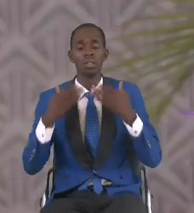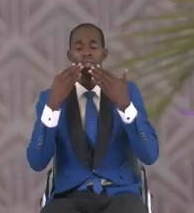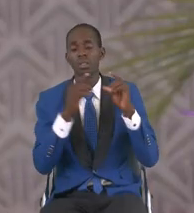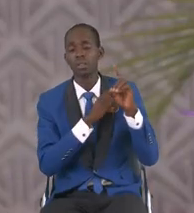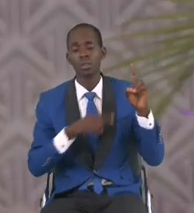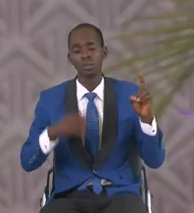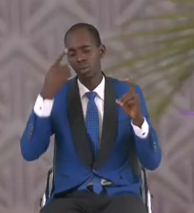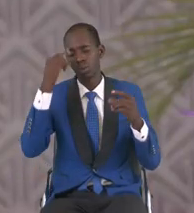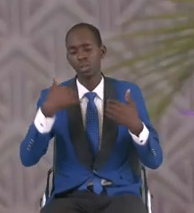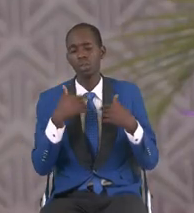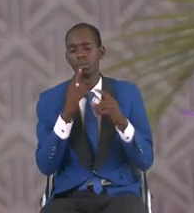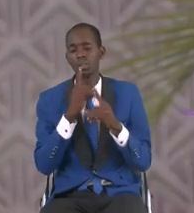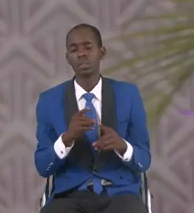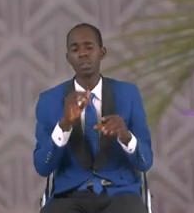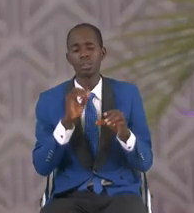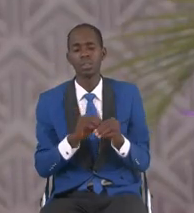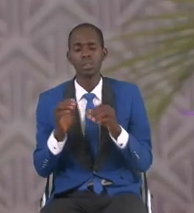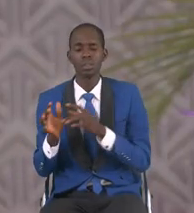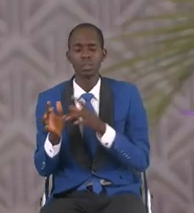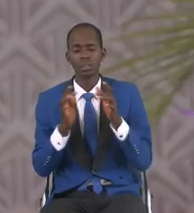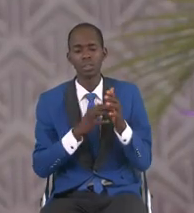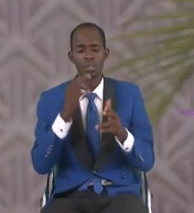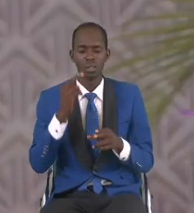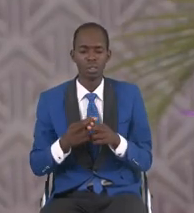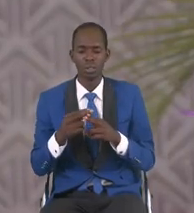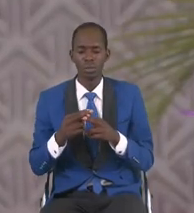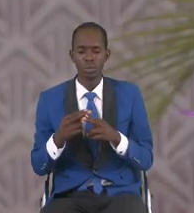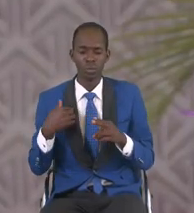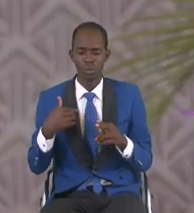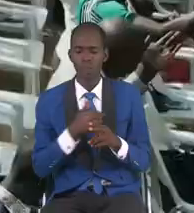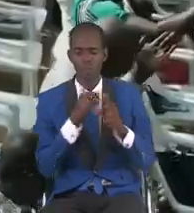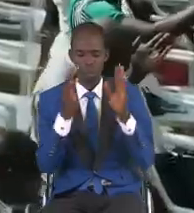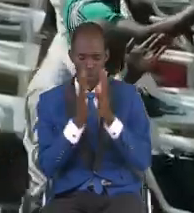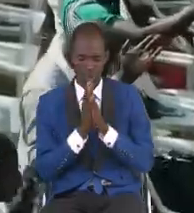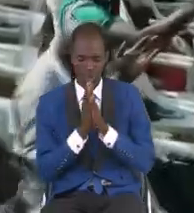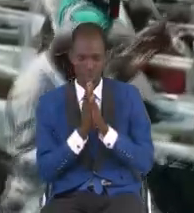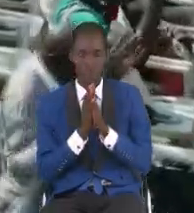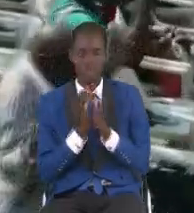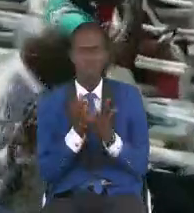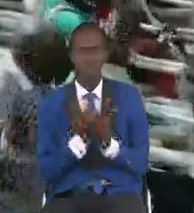have answered. In Jesus' name we pray.